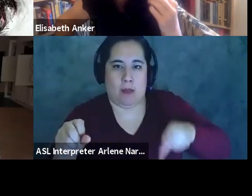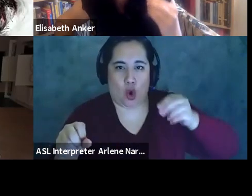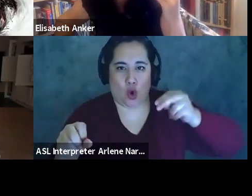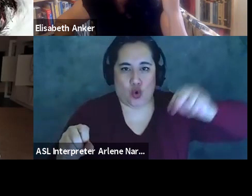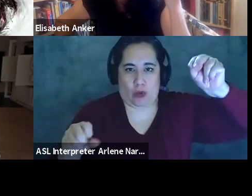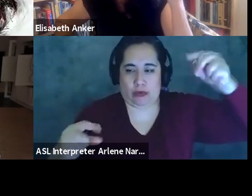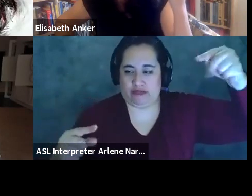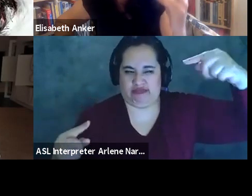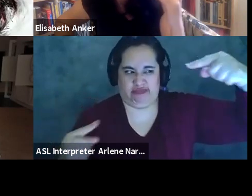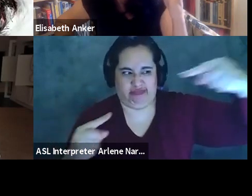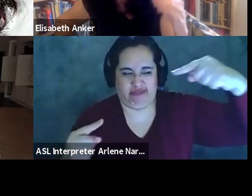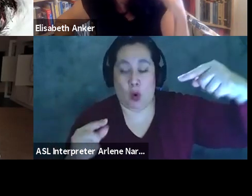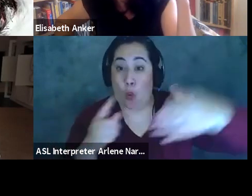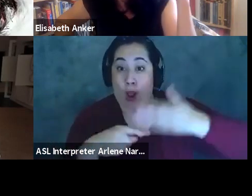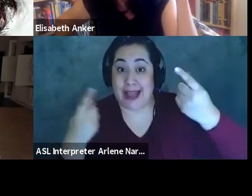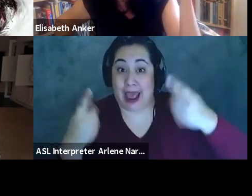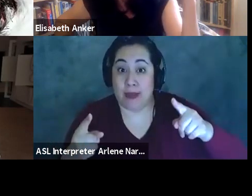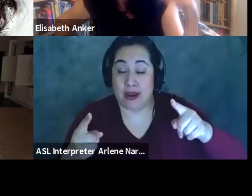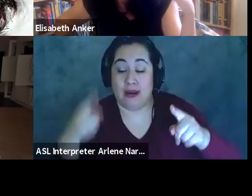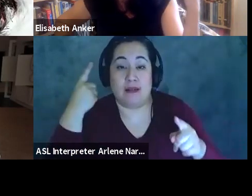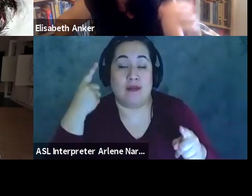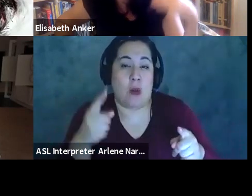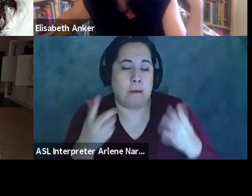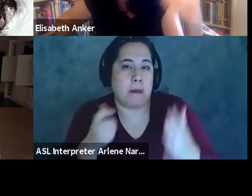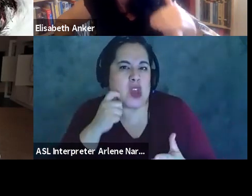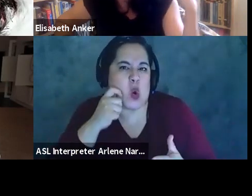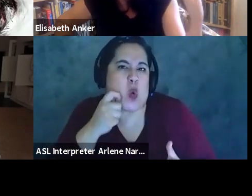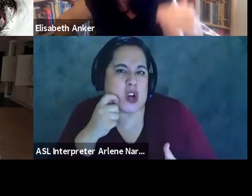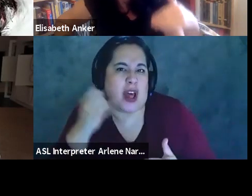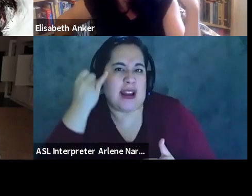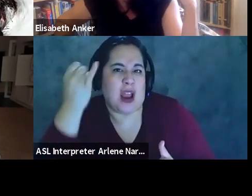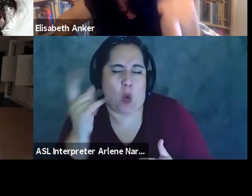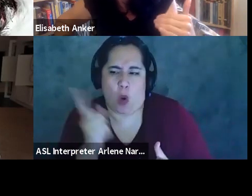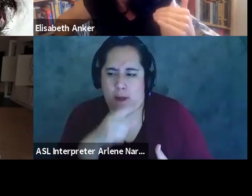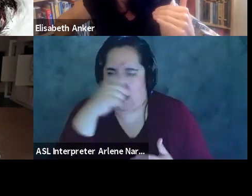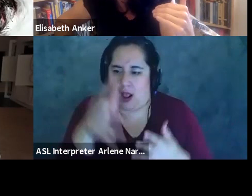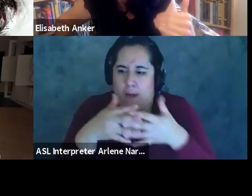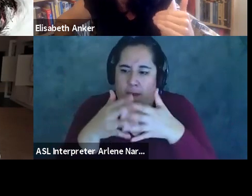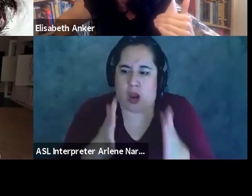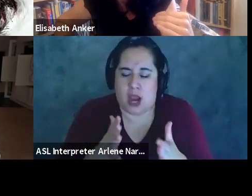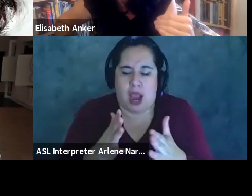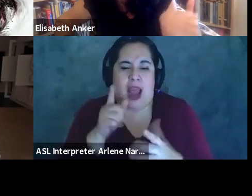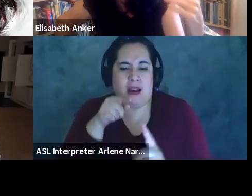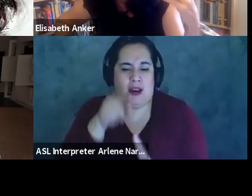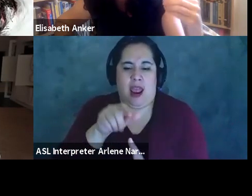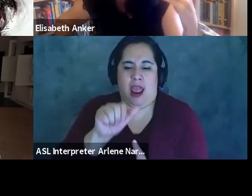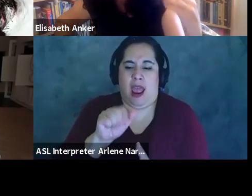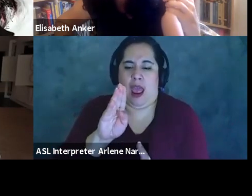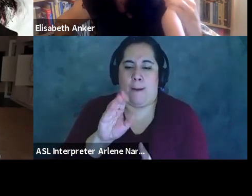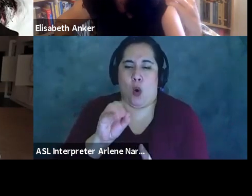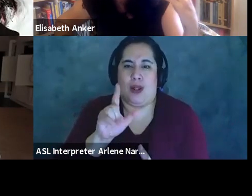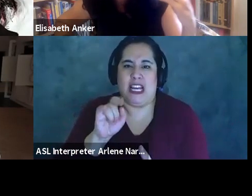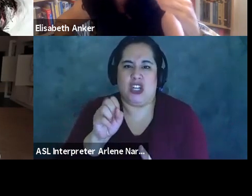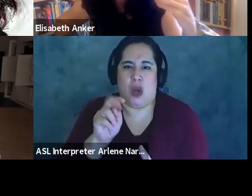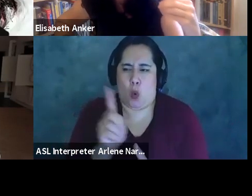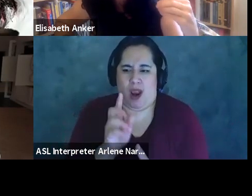perhaps part of what was happening in terms of the racialized sense of where did Black Americans in the project of abolition fit in was more